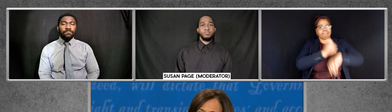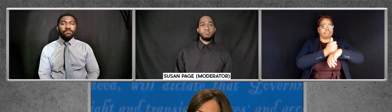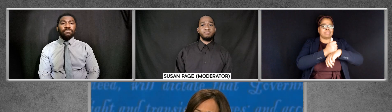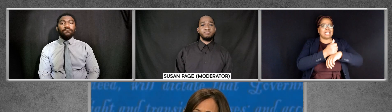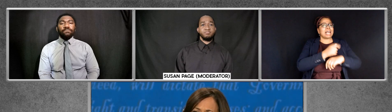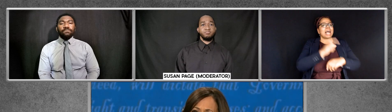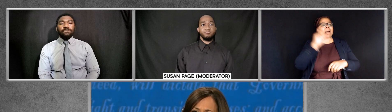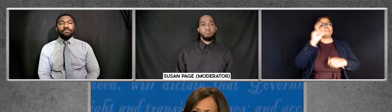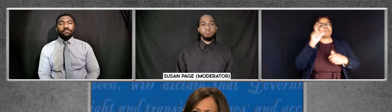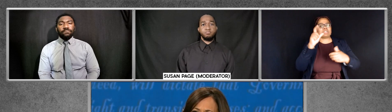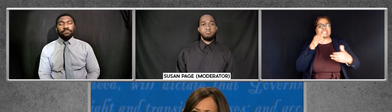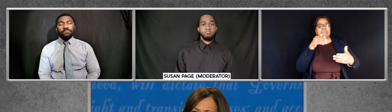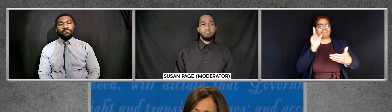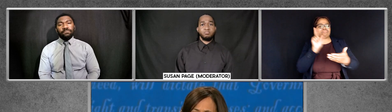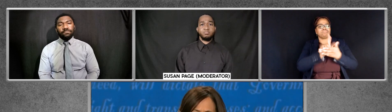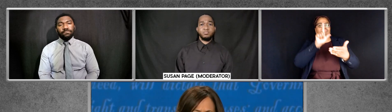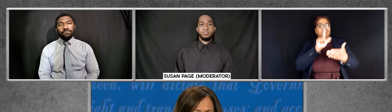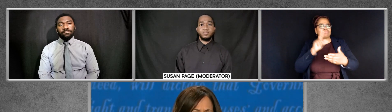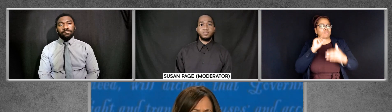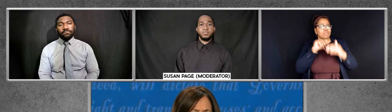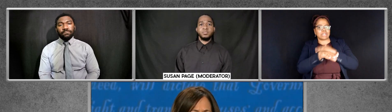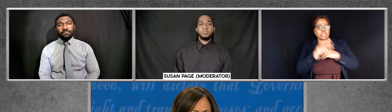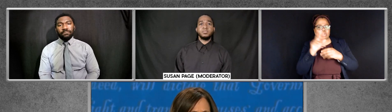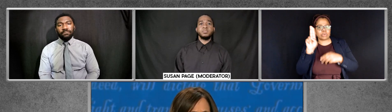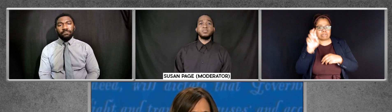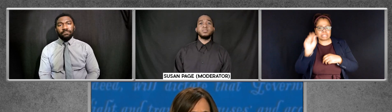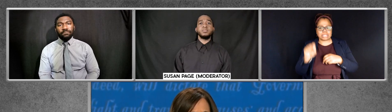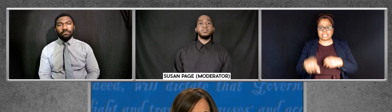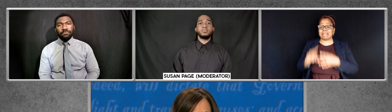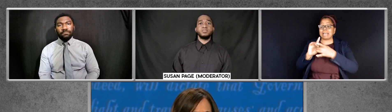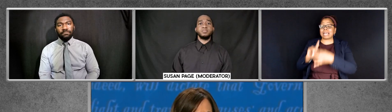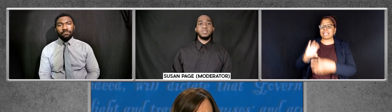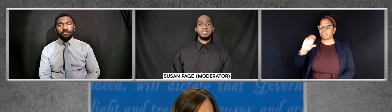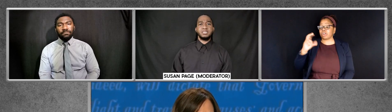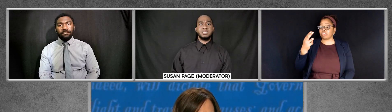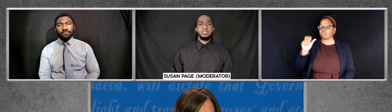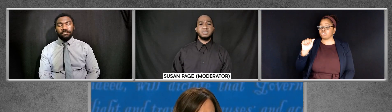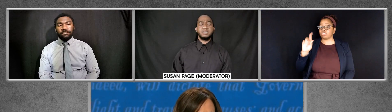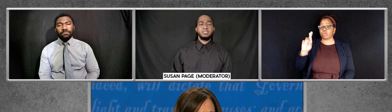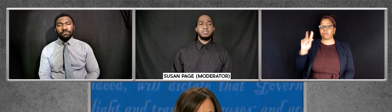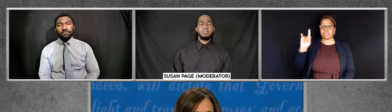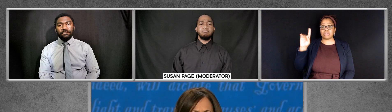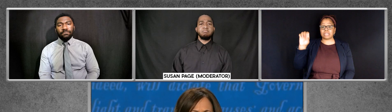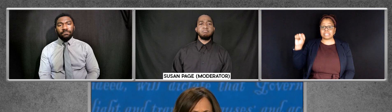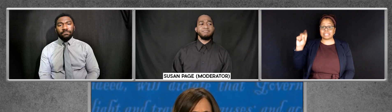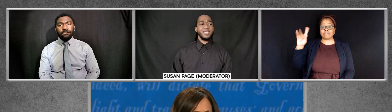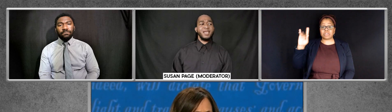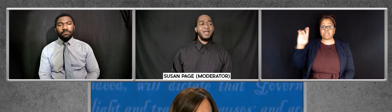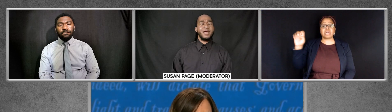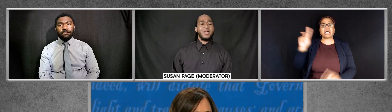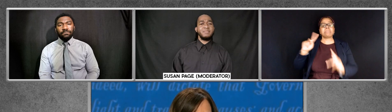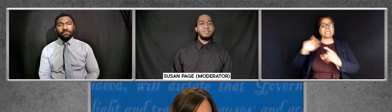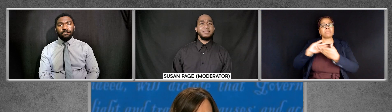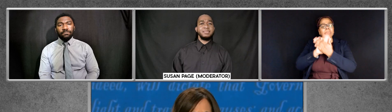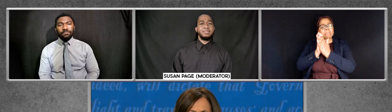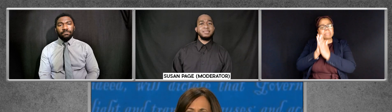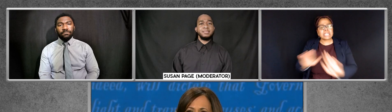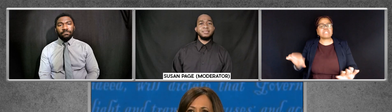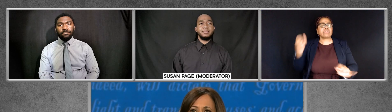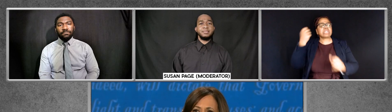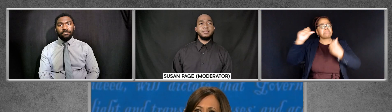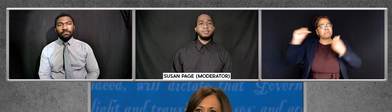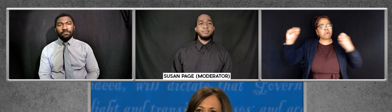issue of Charlottesville, where people were peacefully protesting the need for racial justice,